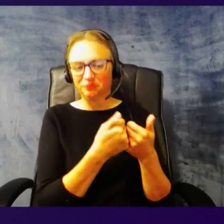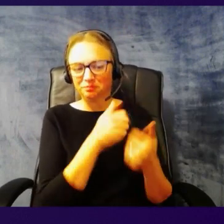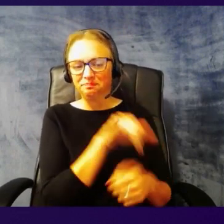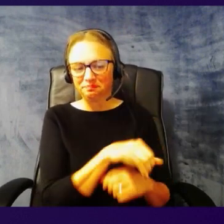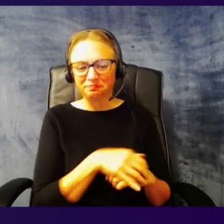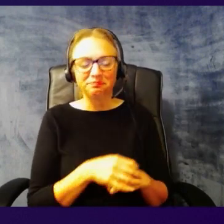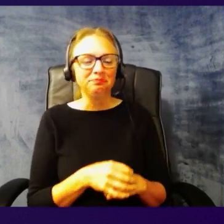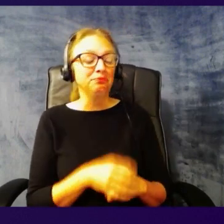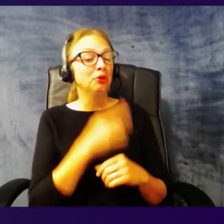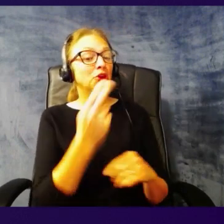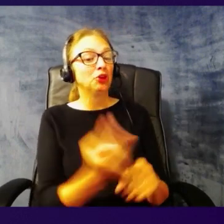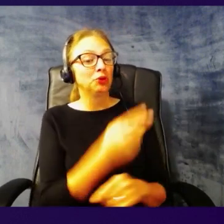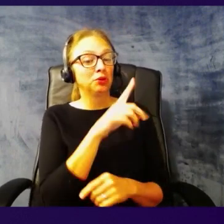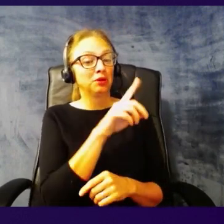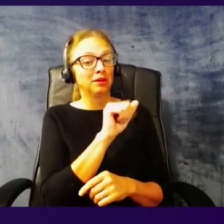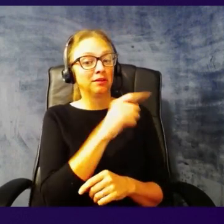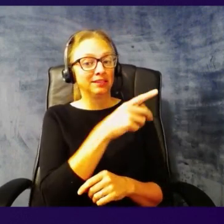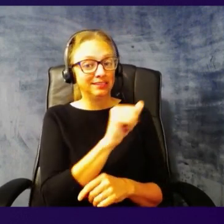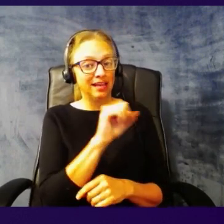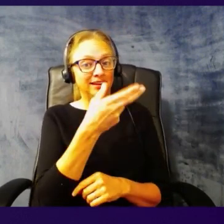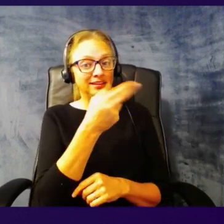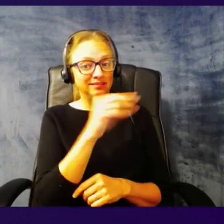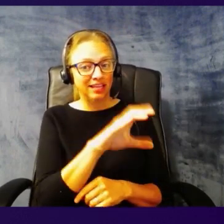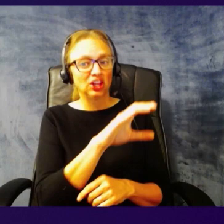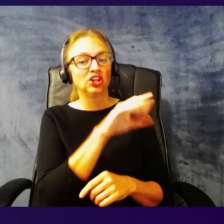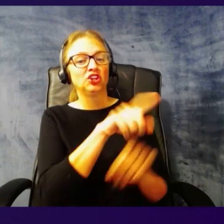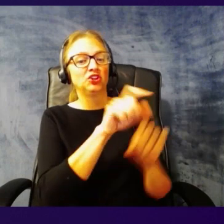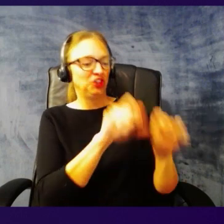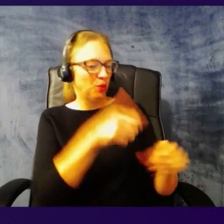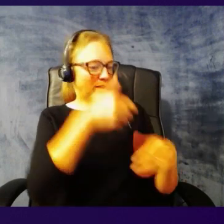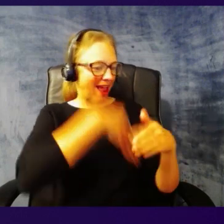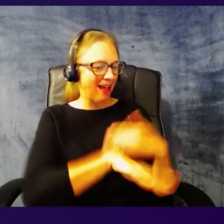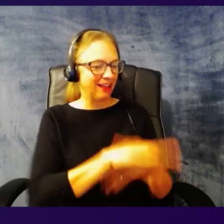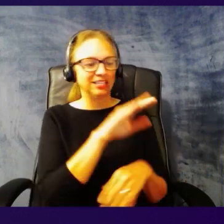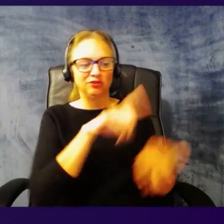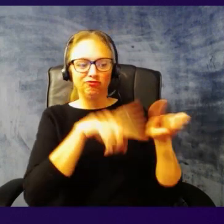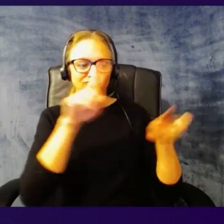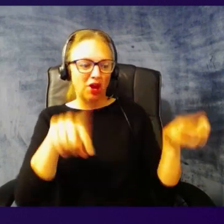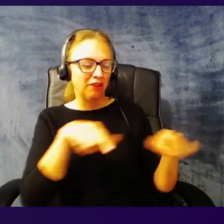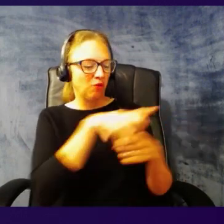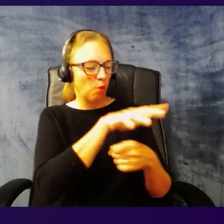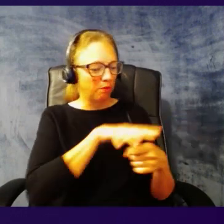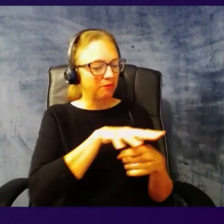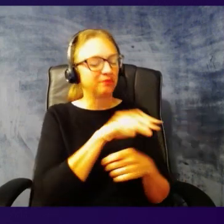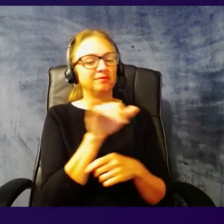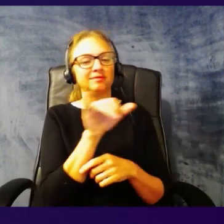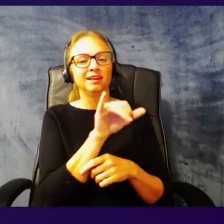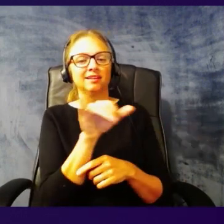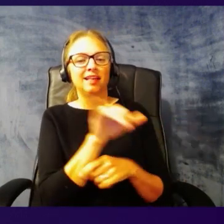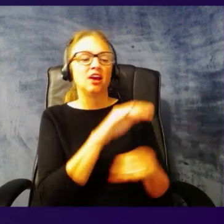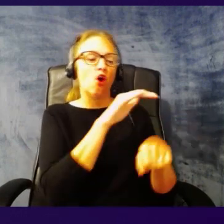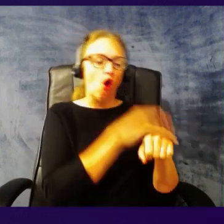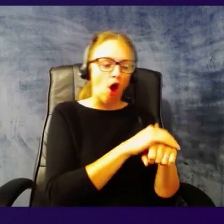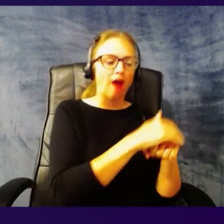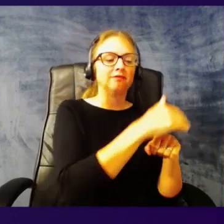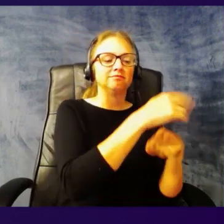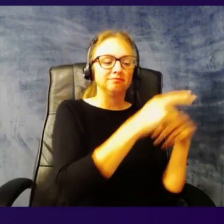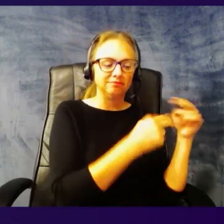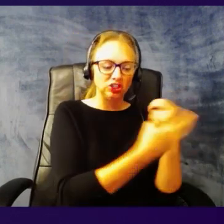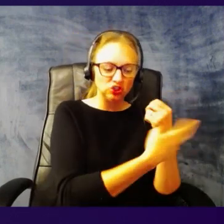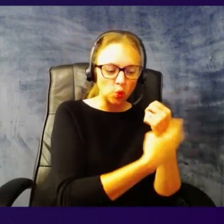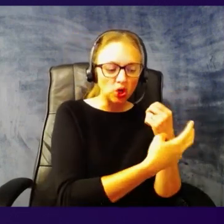using DataSync, you can access data from a wide variety of locations, things like on-premises storage, storage